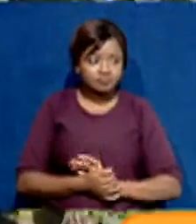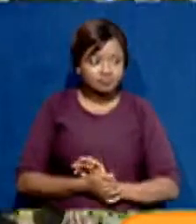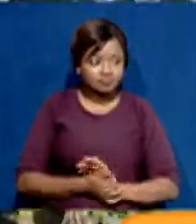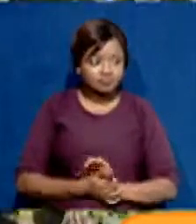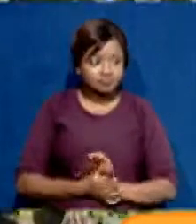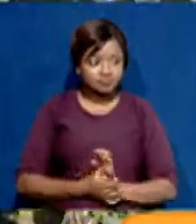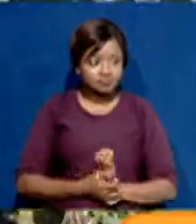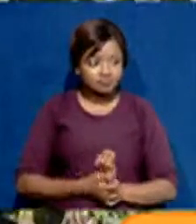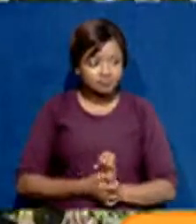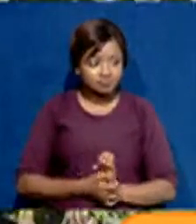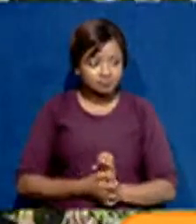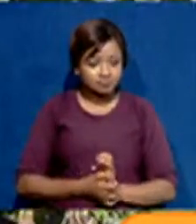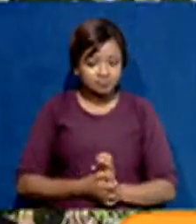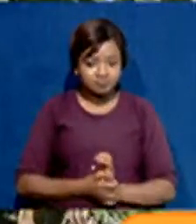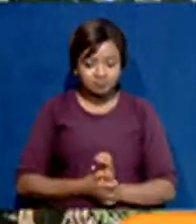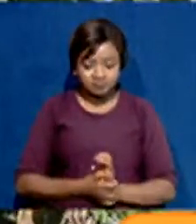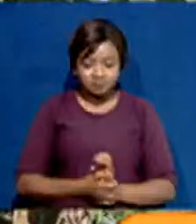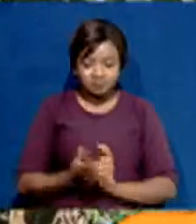ukiangalia nimepanda